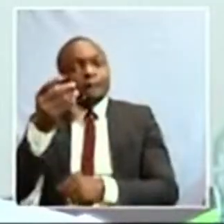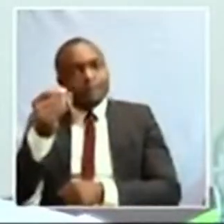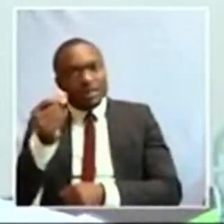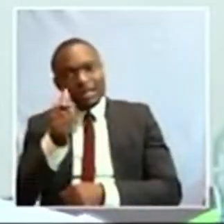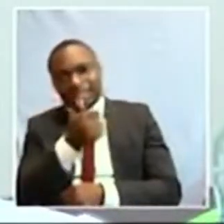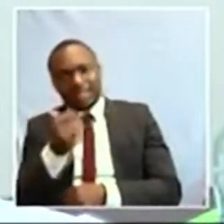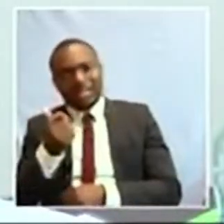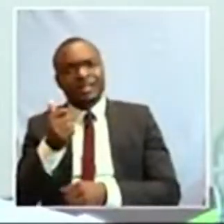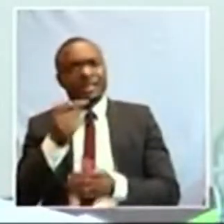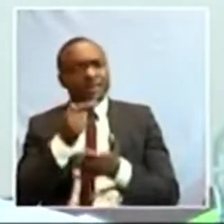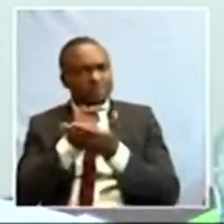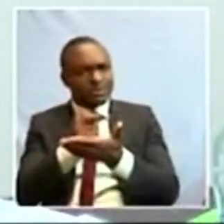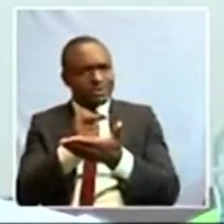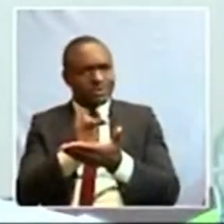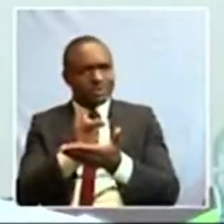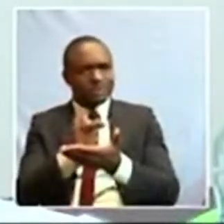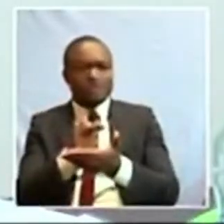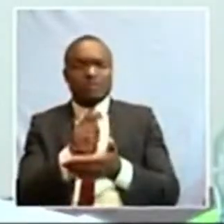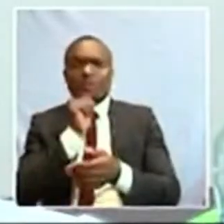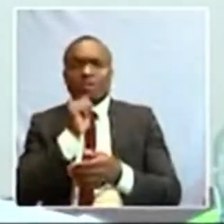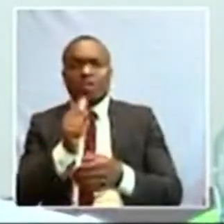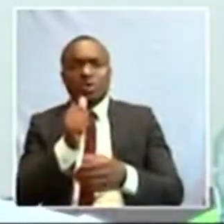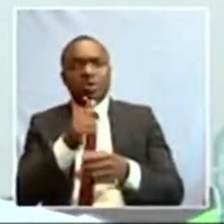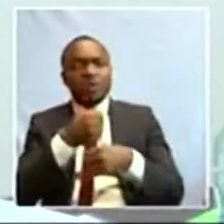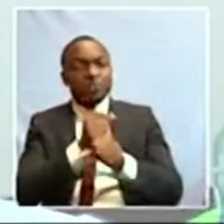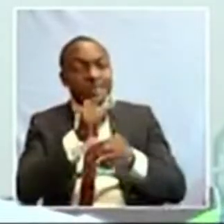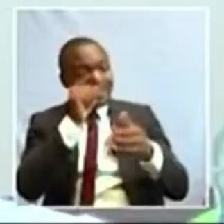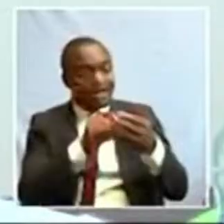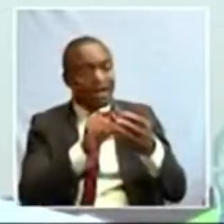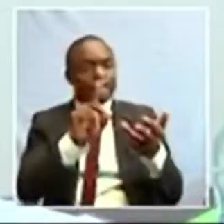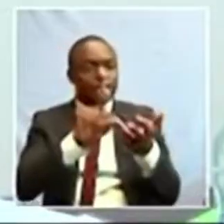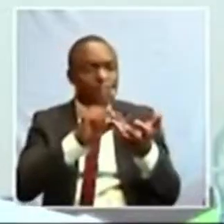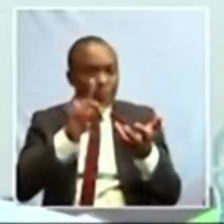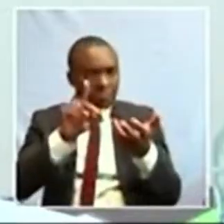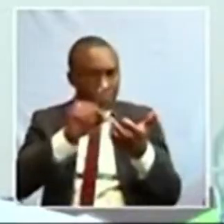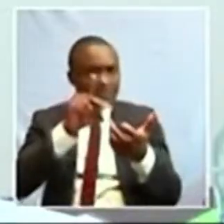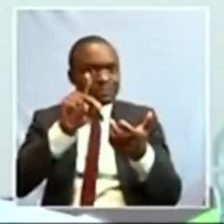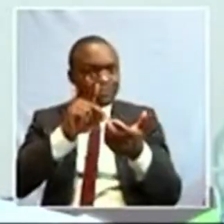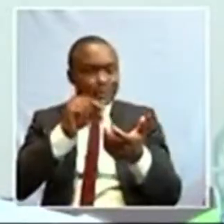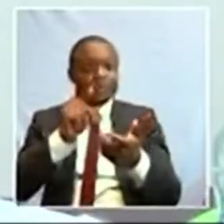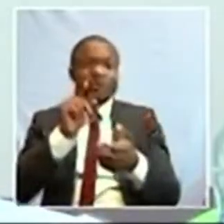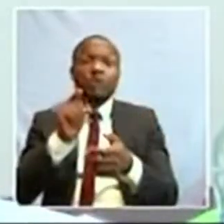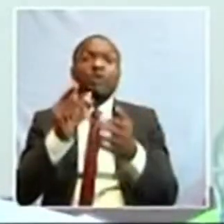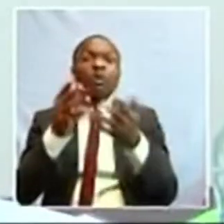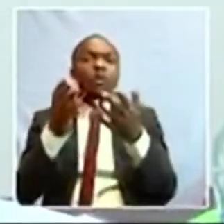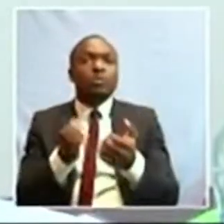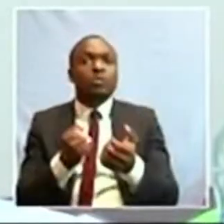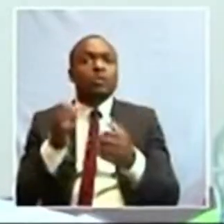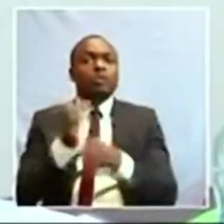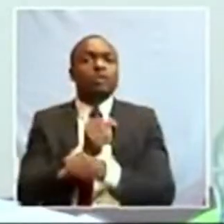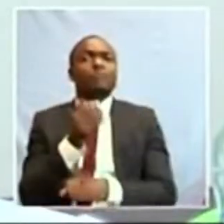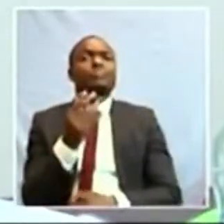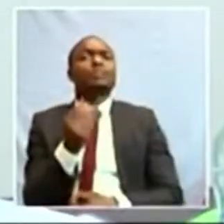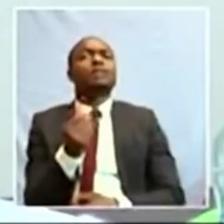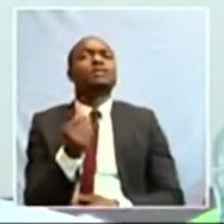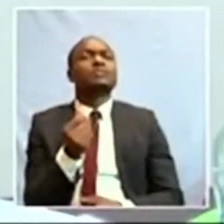grants. Instead of making this a priority, you want to get money.